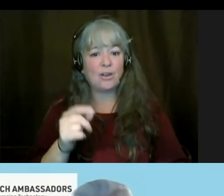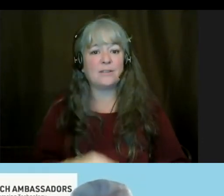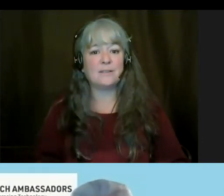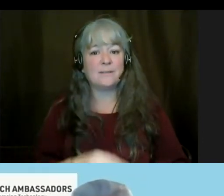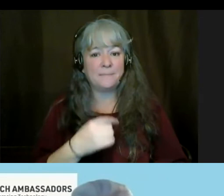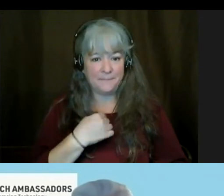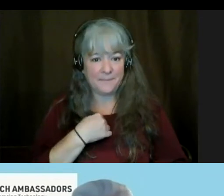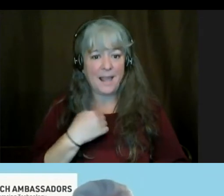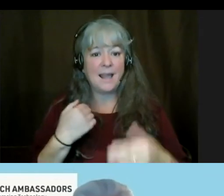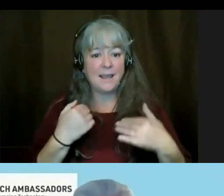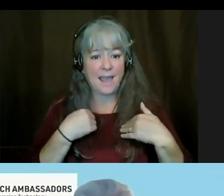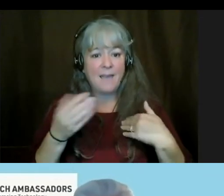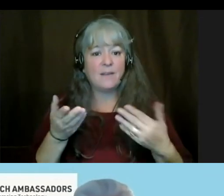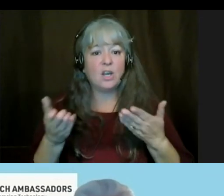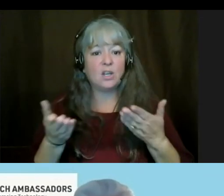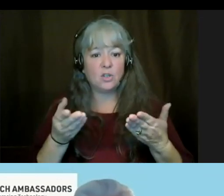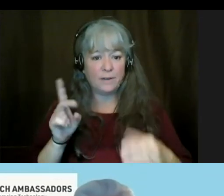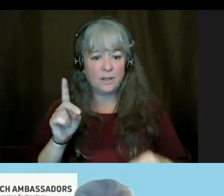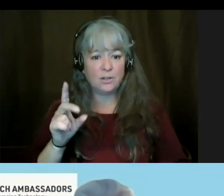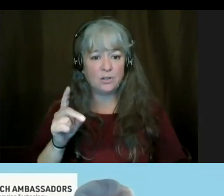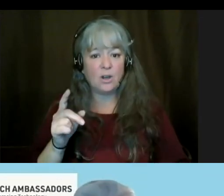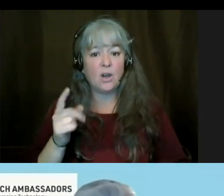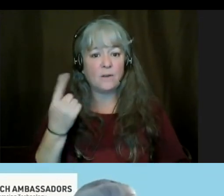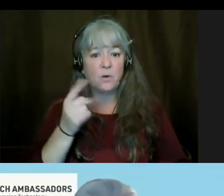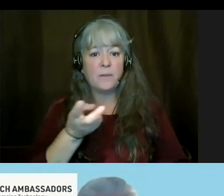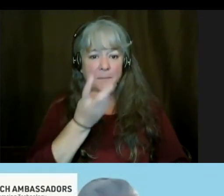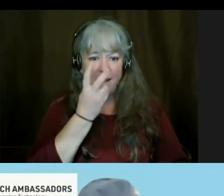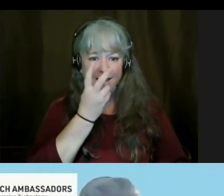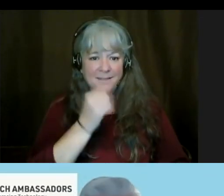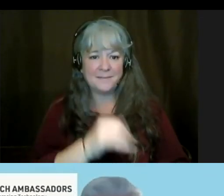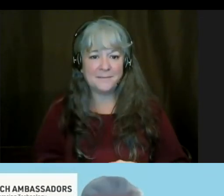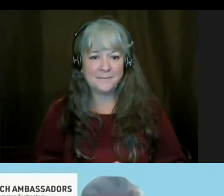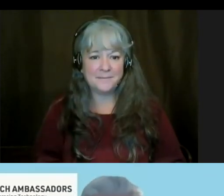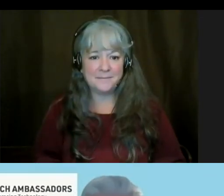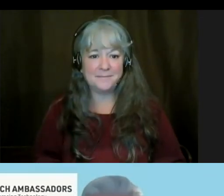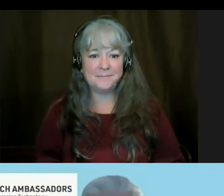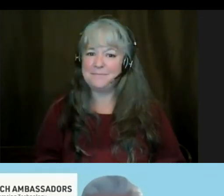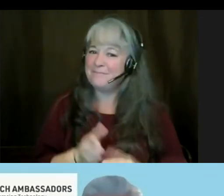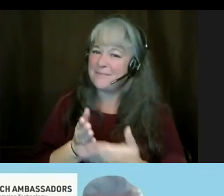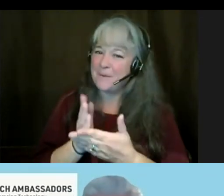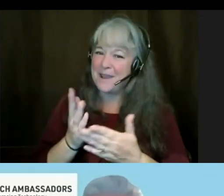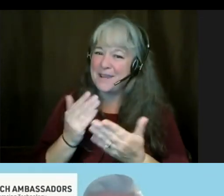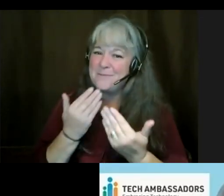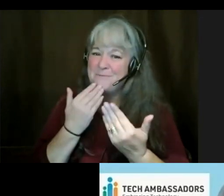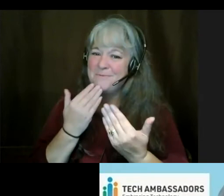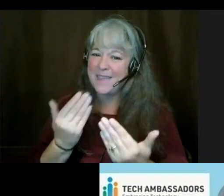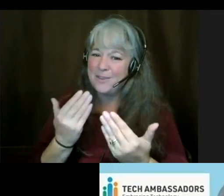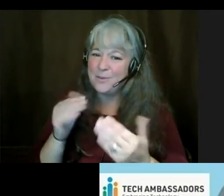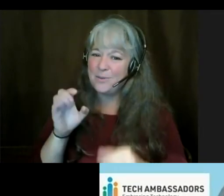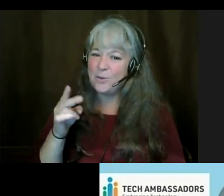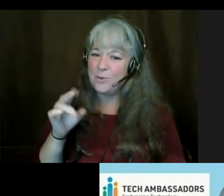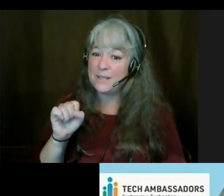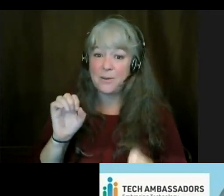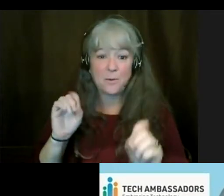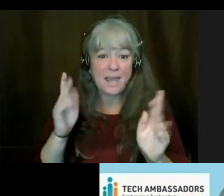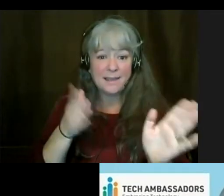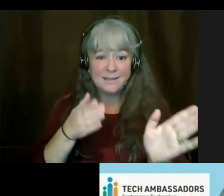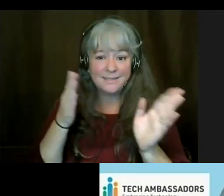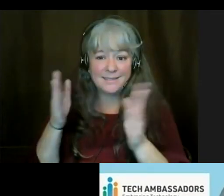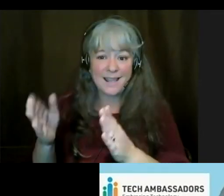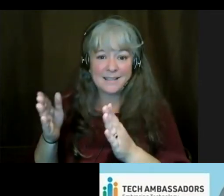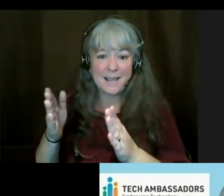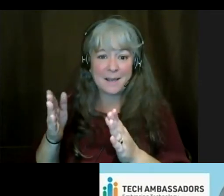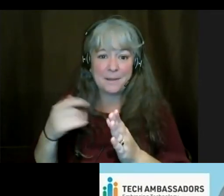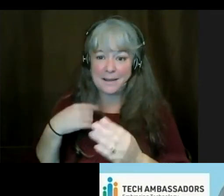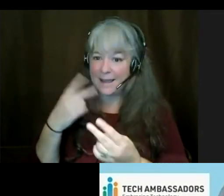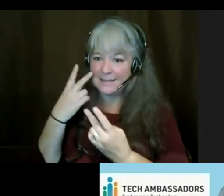do have a service dog for the blind. All right, great. Thank you, Chris. All right, next up in my